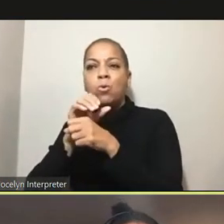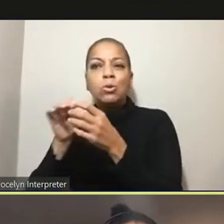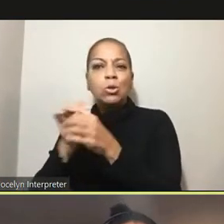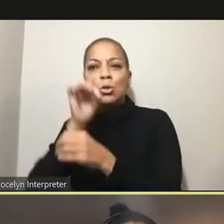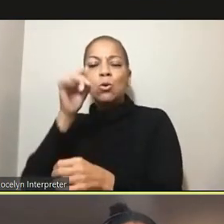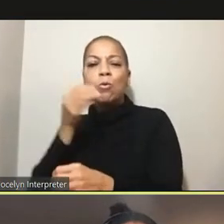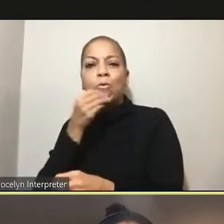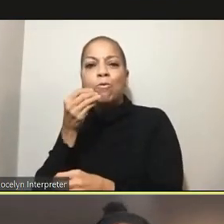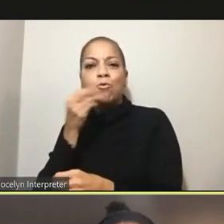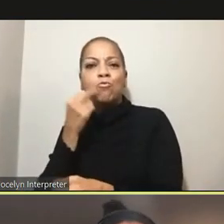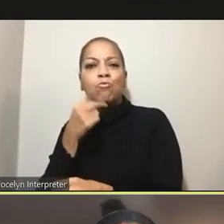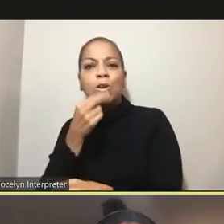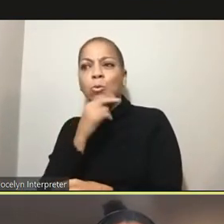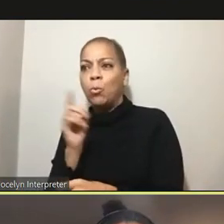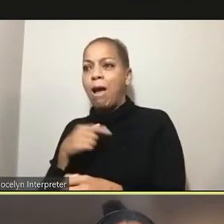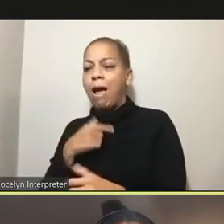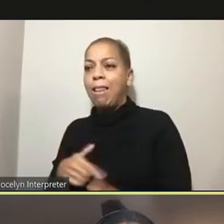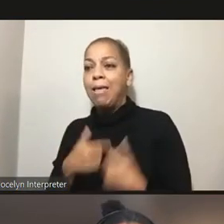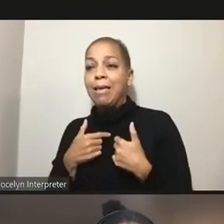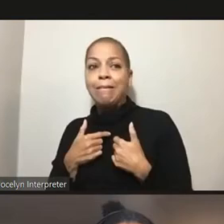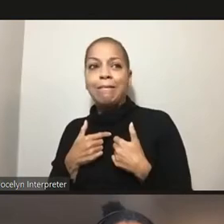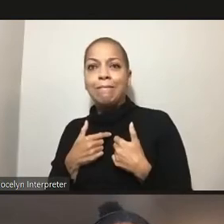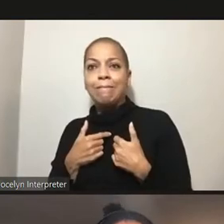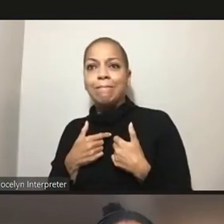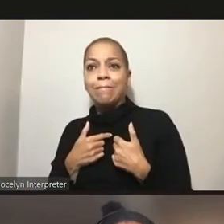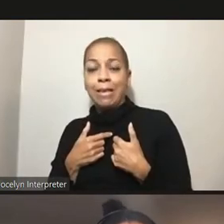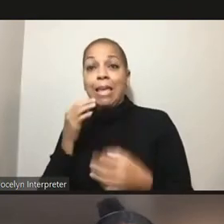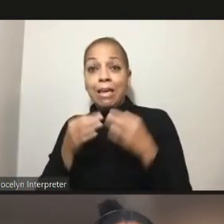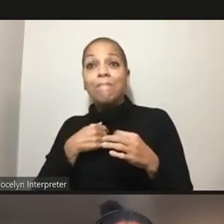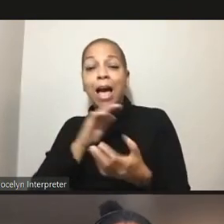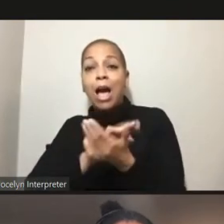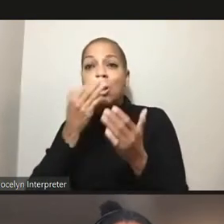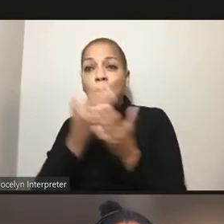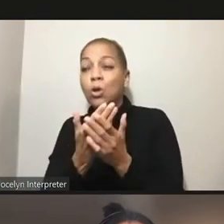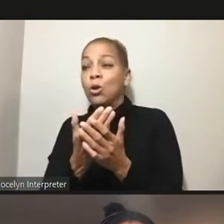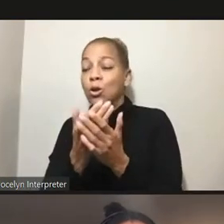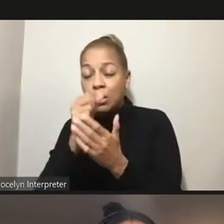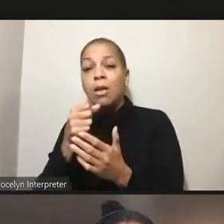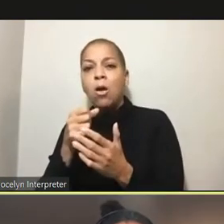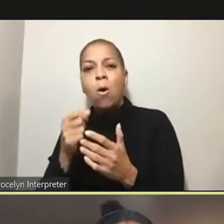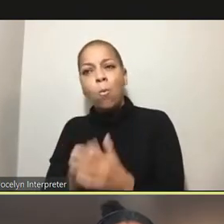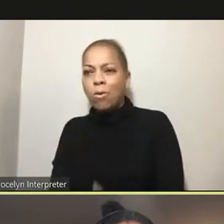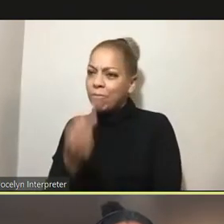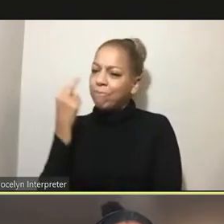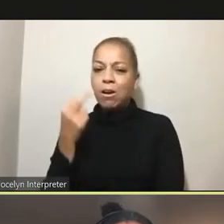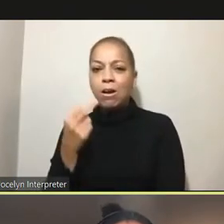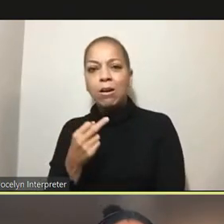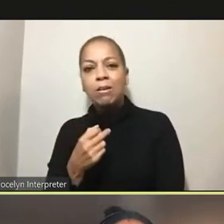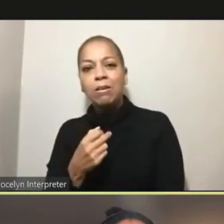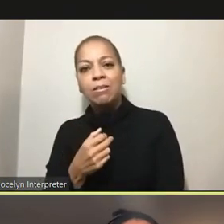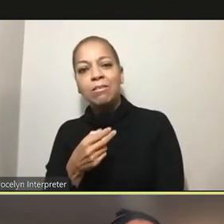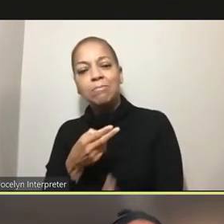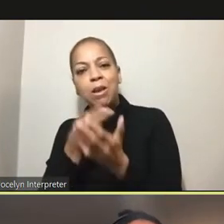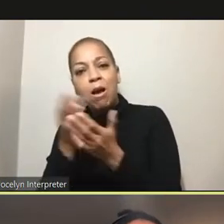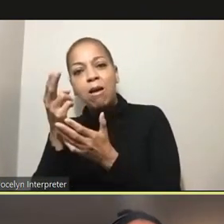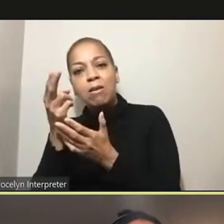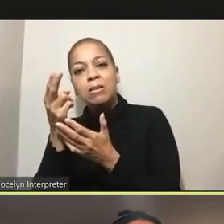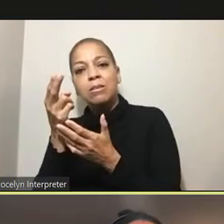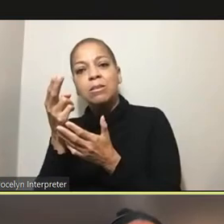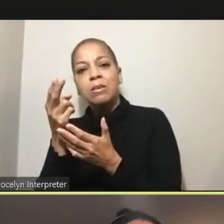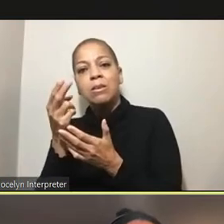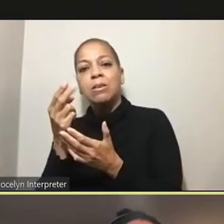live unless I cook it. Right. What the fuck, to be real honest. Right. So